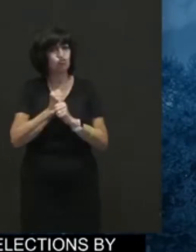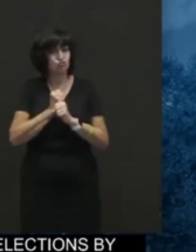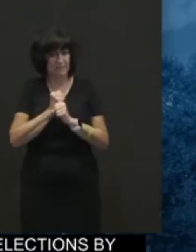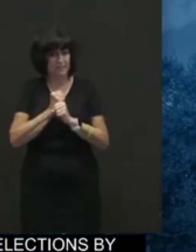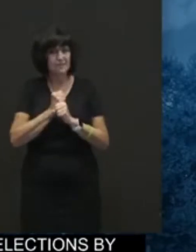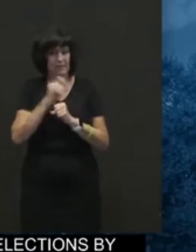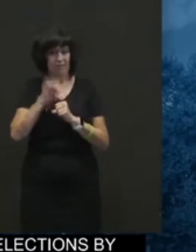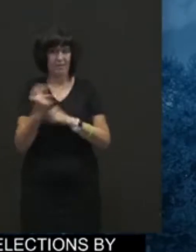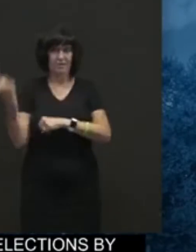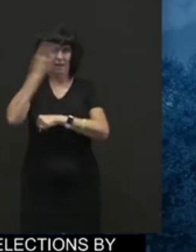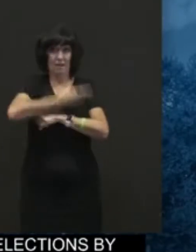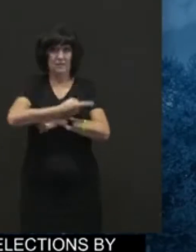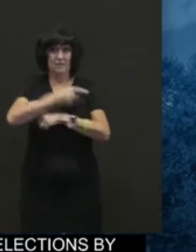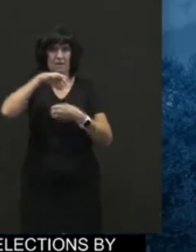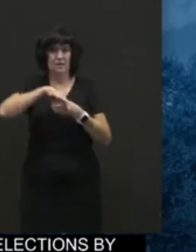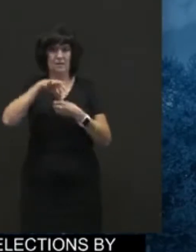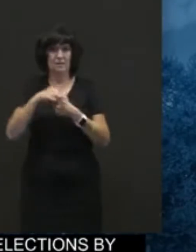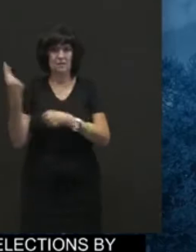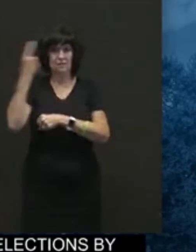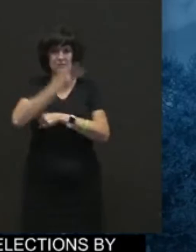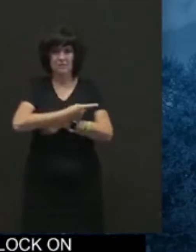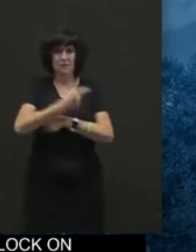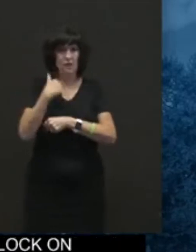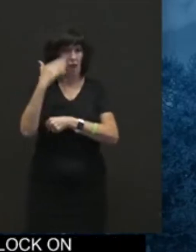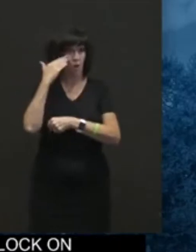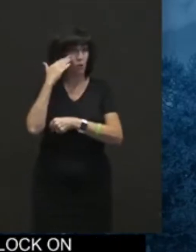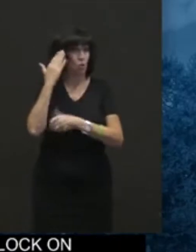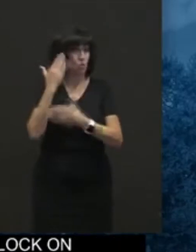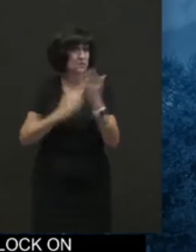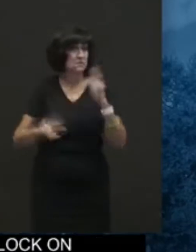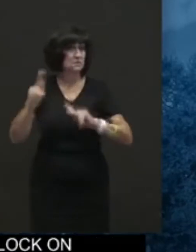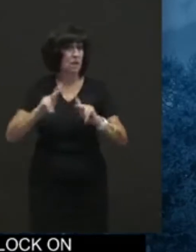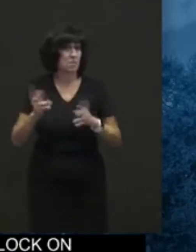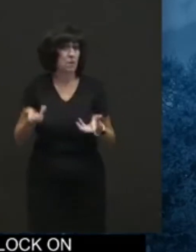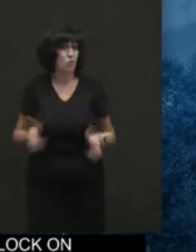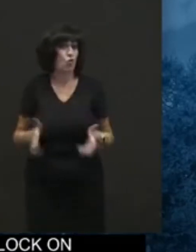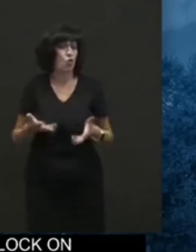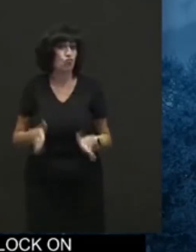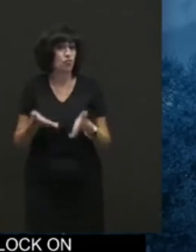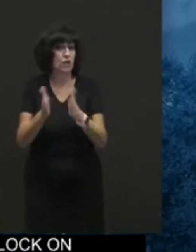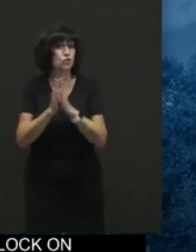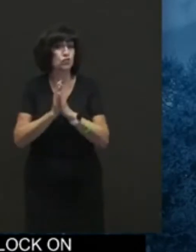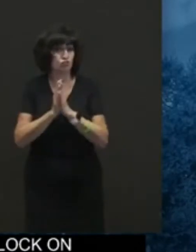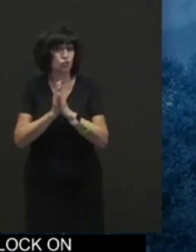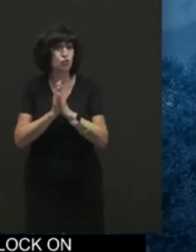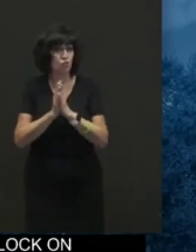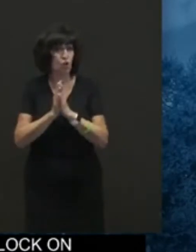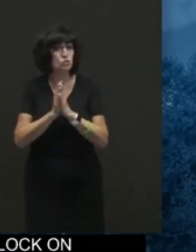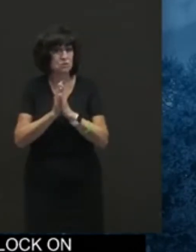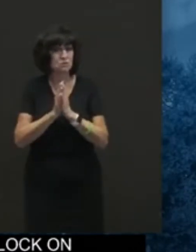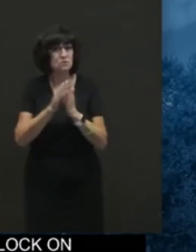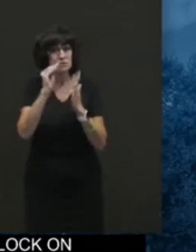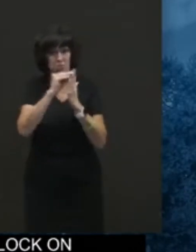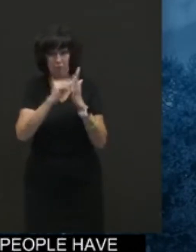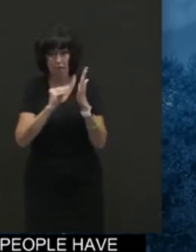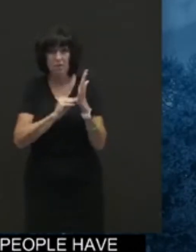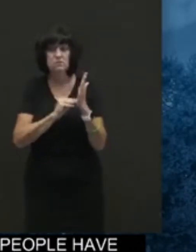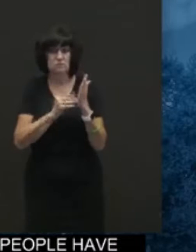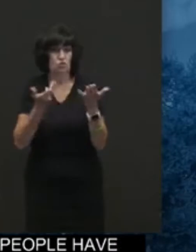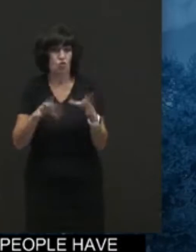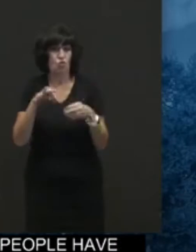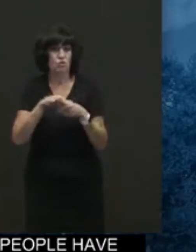Day. And so anybody, I know a lot of people have already requested vote by mail ballots and have received them and are